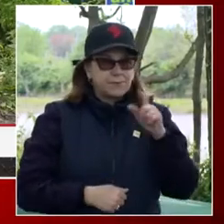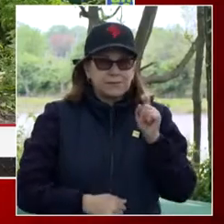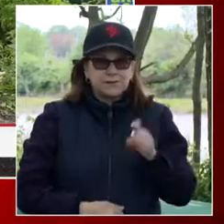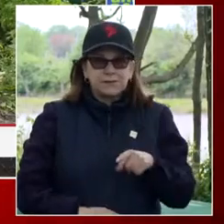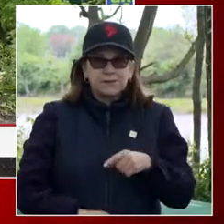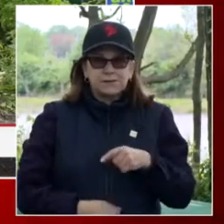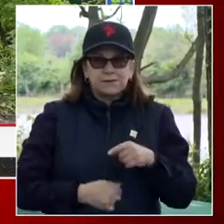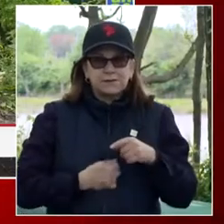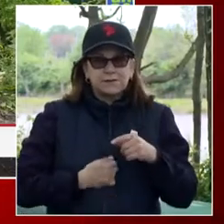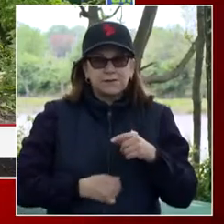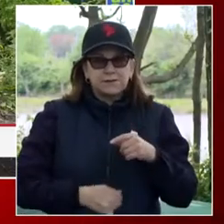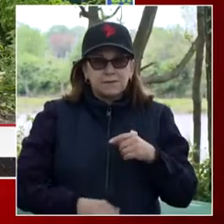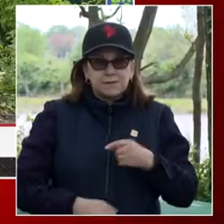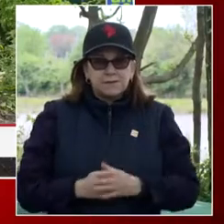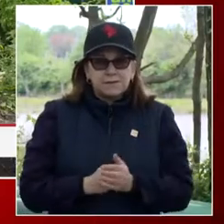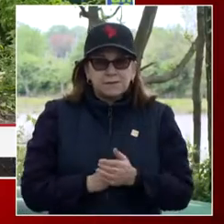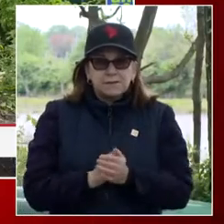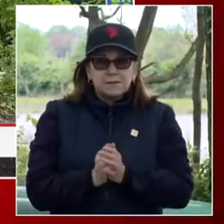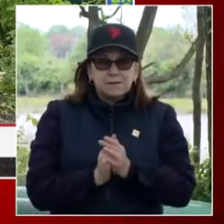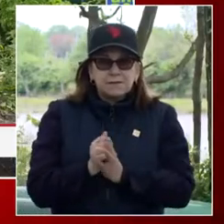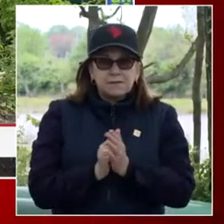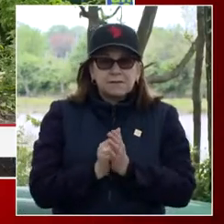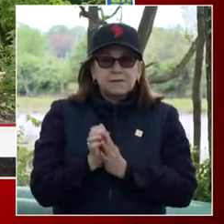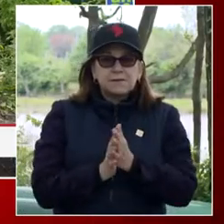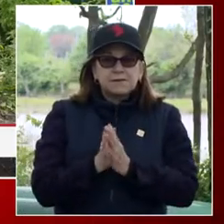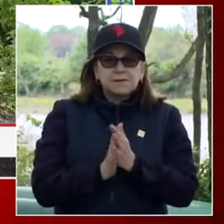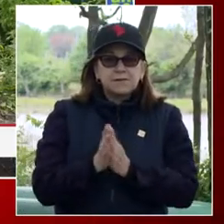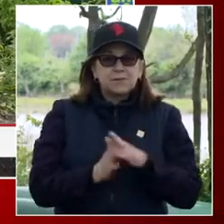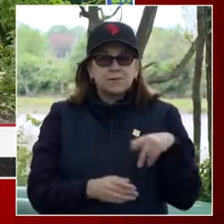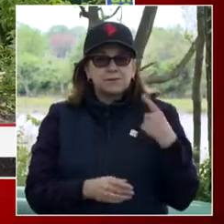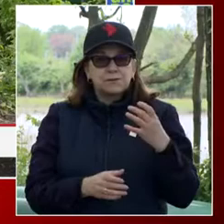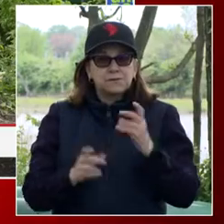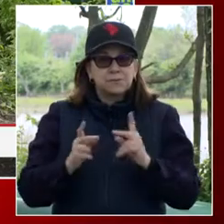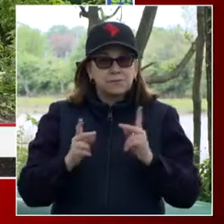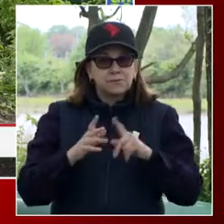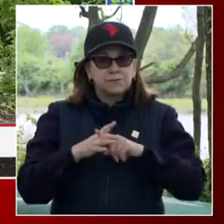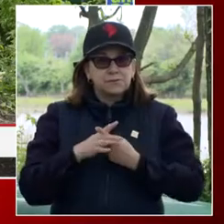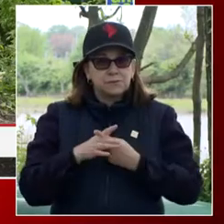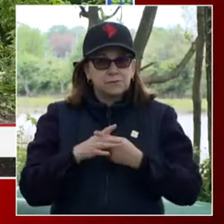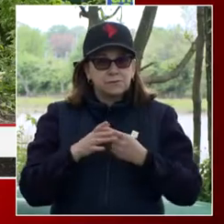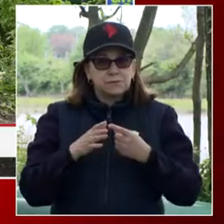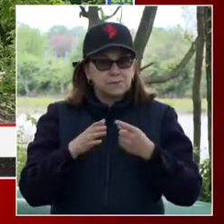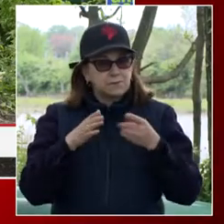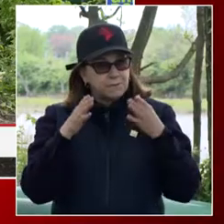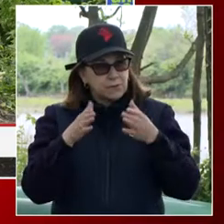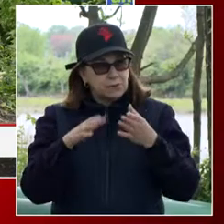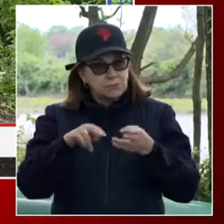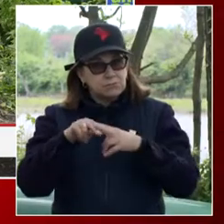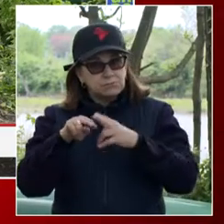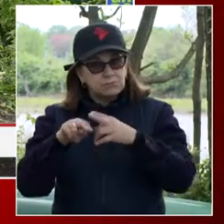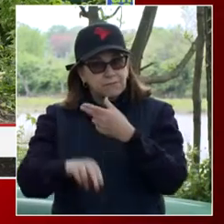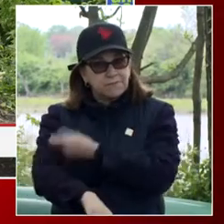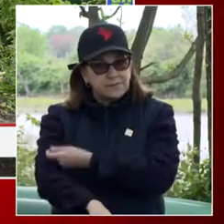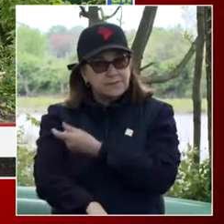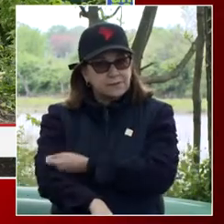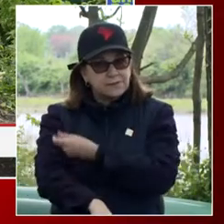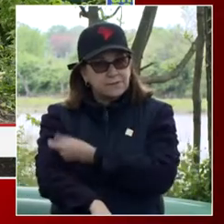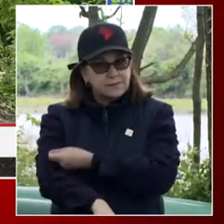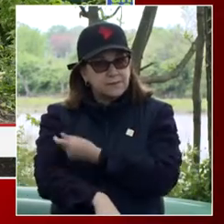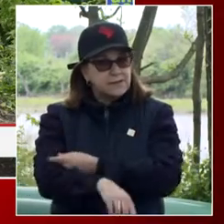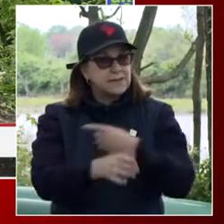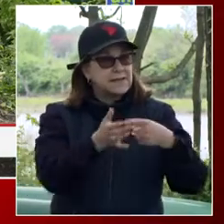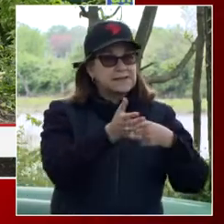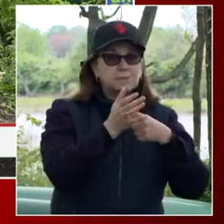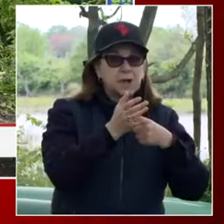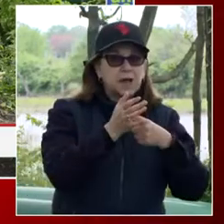mentioned that the city is starting to focus more on people who aren't pre-registered for the vaccine does that mean that demand is beginning